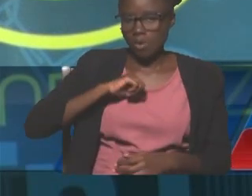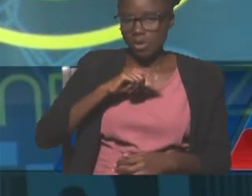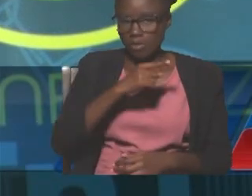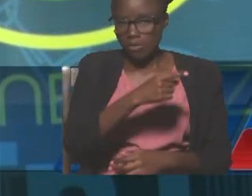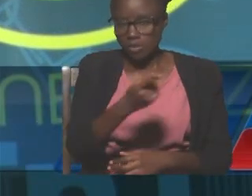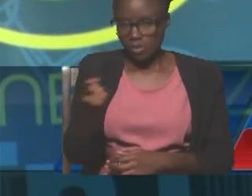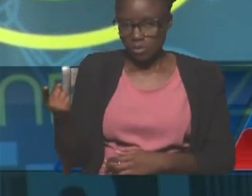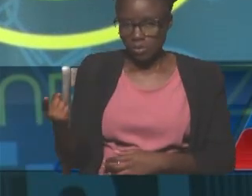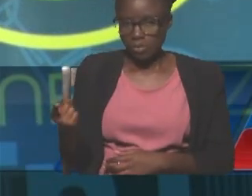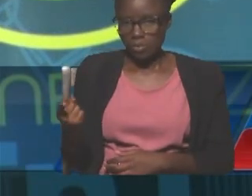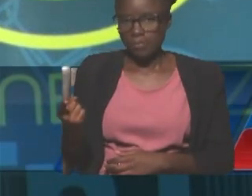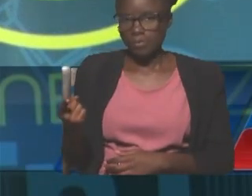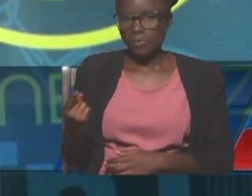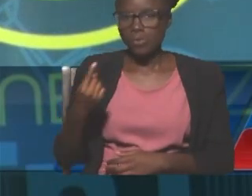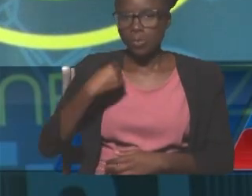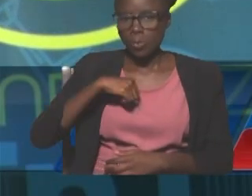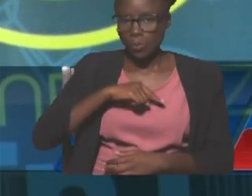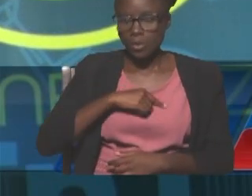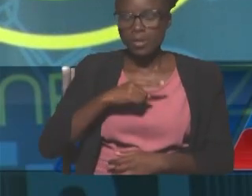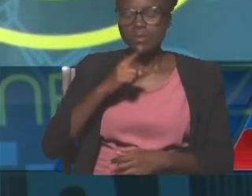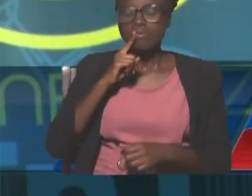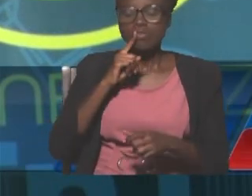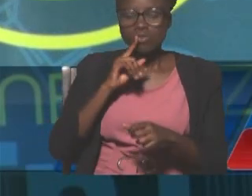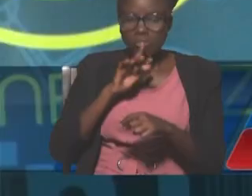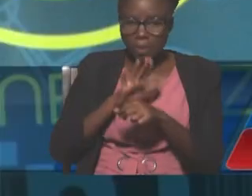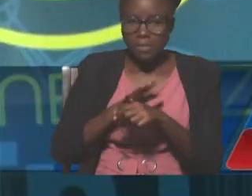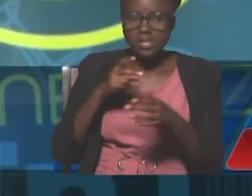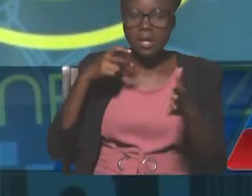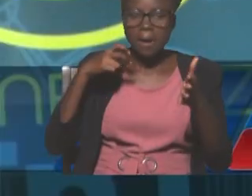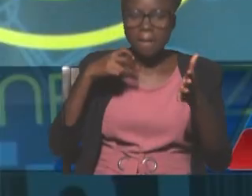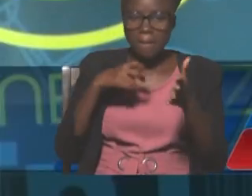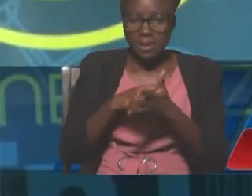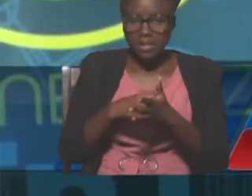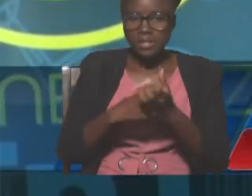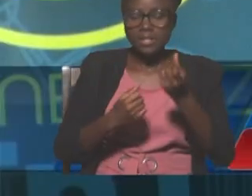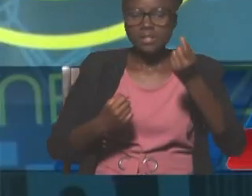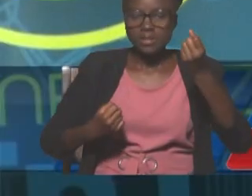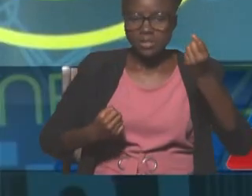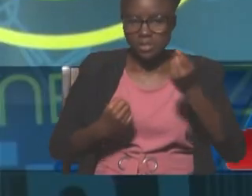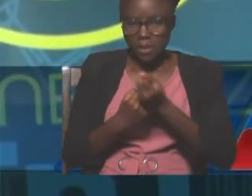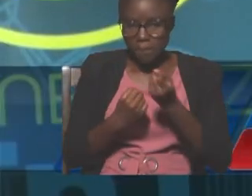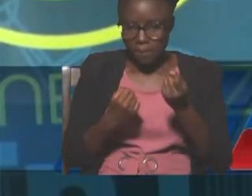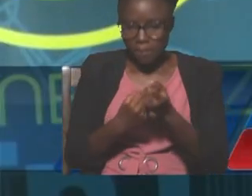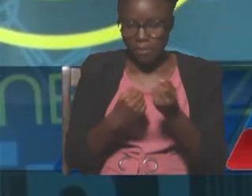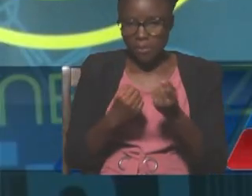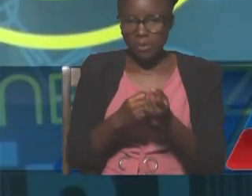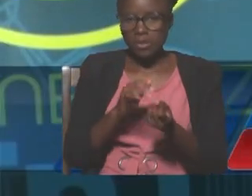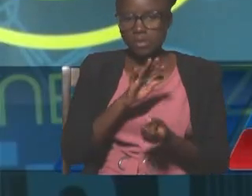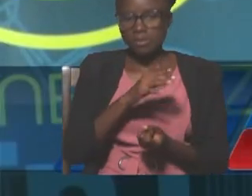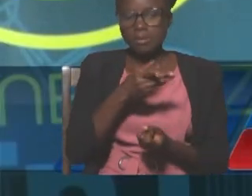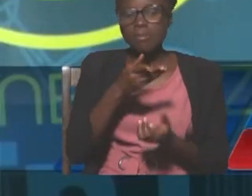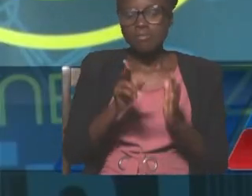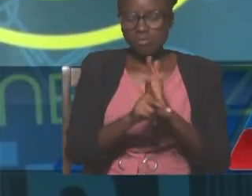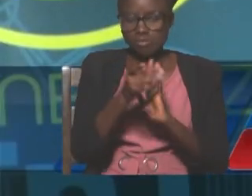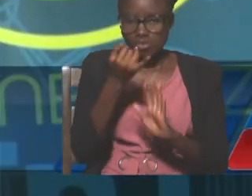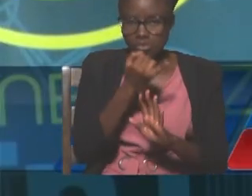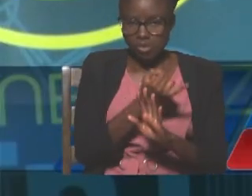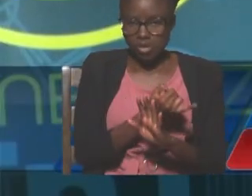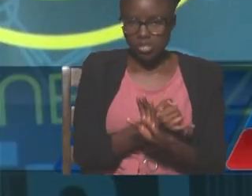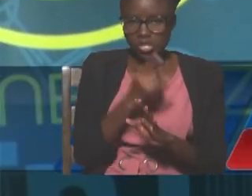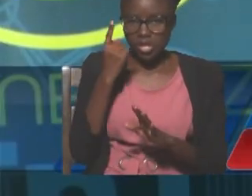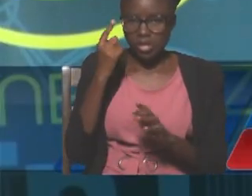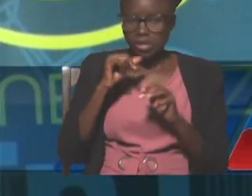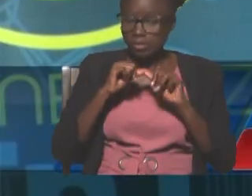success, we are committed to supporting and expanding these kinds of transformative initiatives.